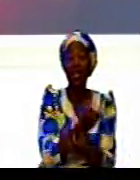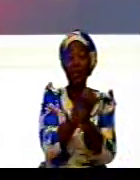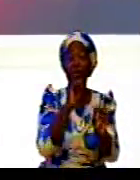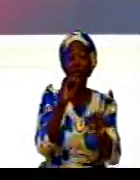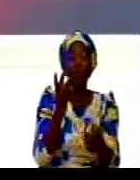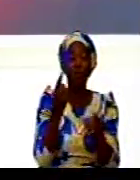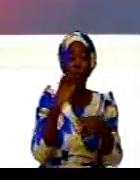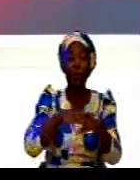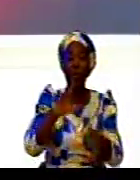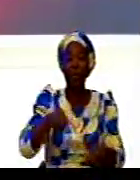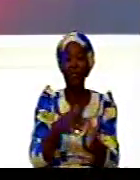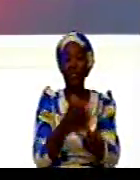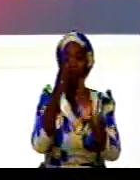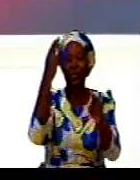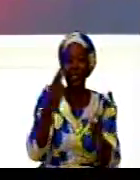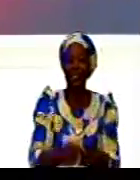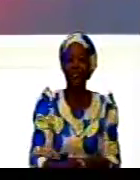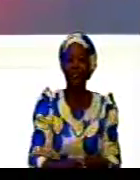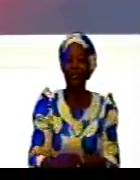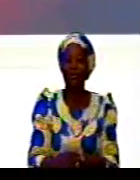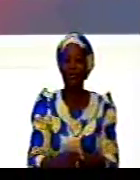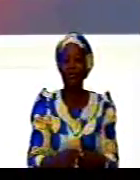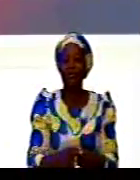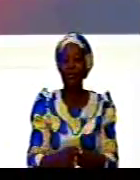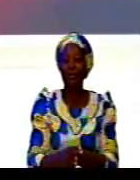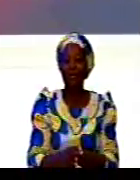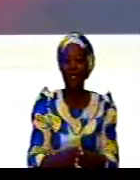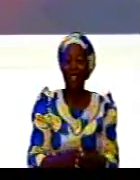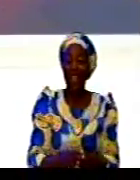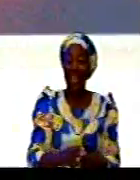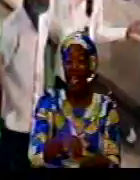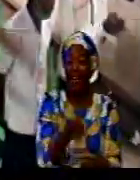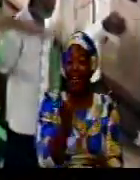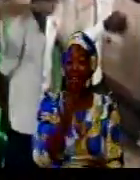so that total independence.